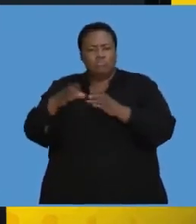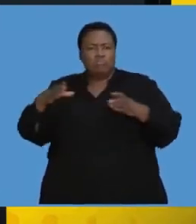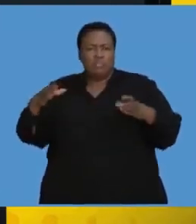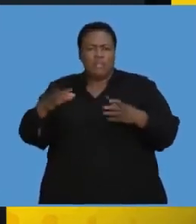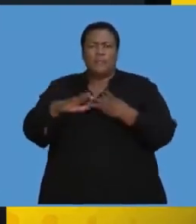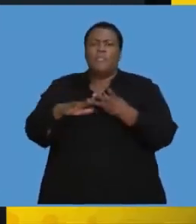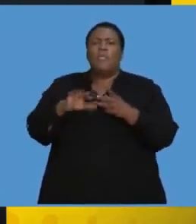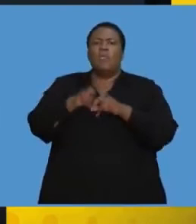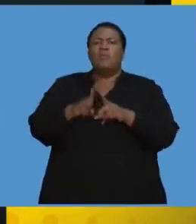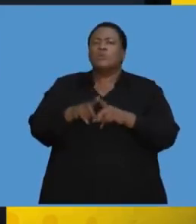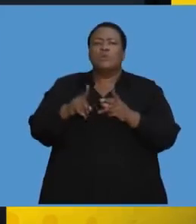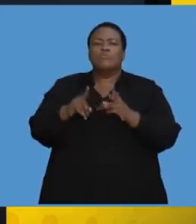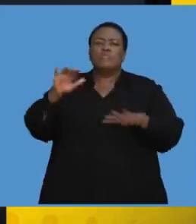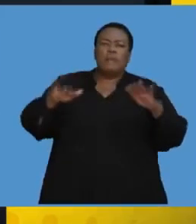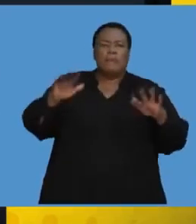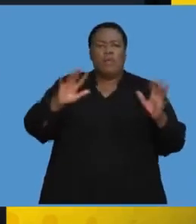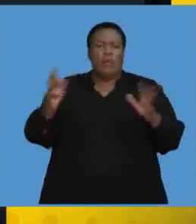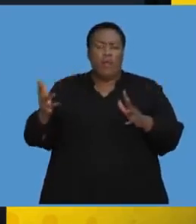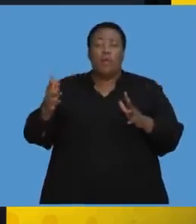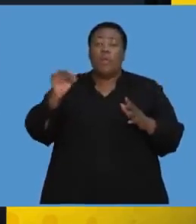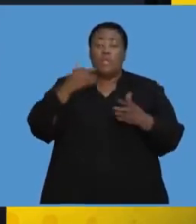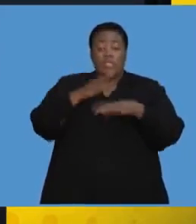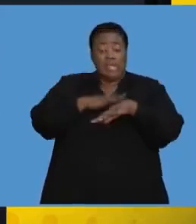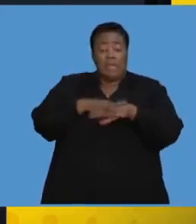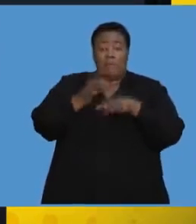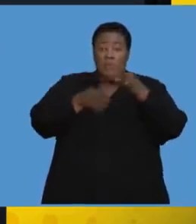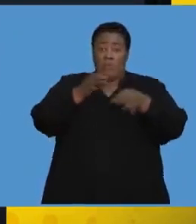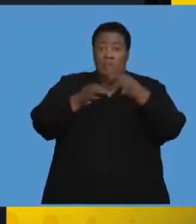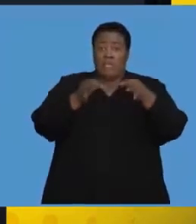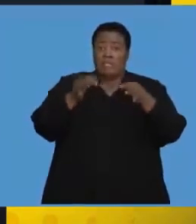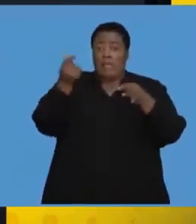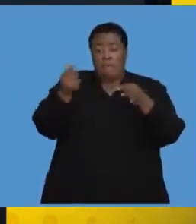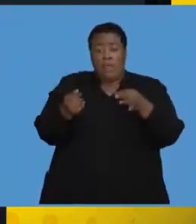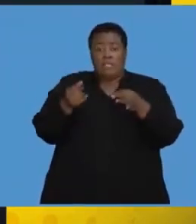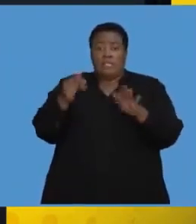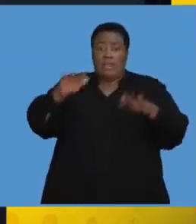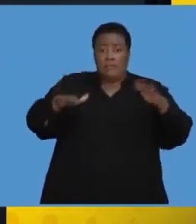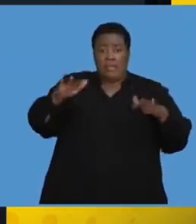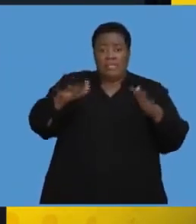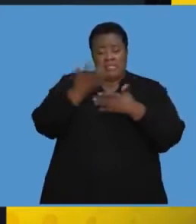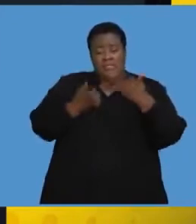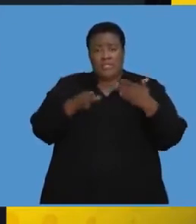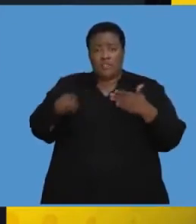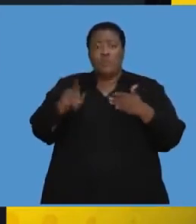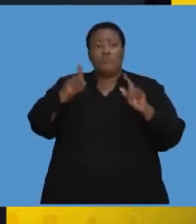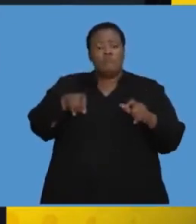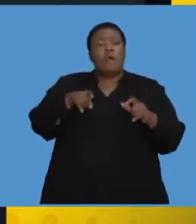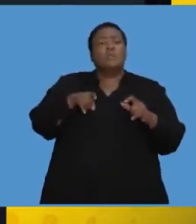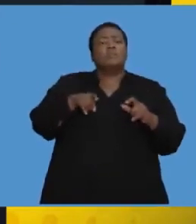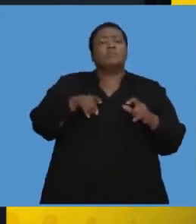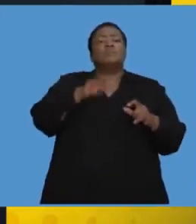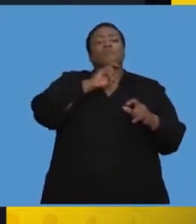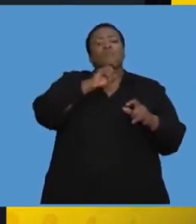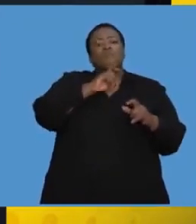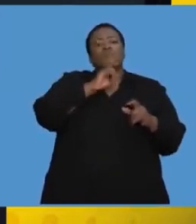at price stability. So you would find that when you are now explaining price stability in an essay like this, you need to quote what is currently